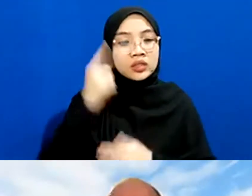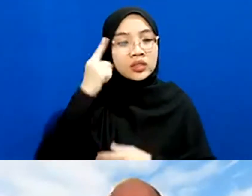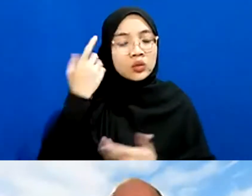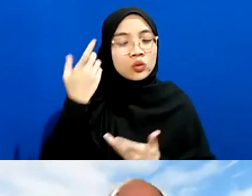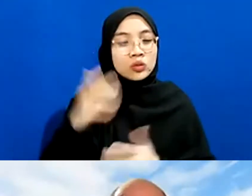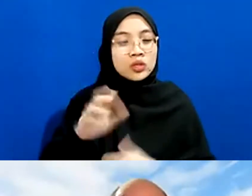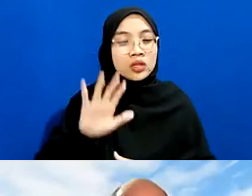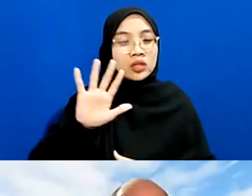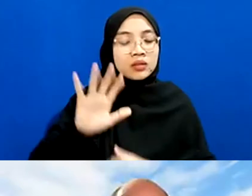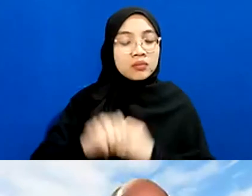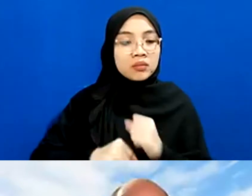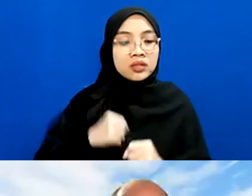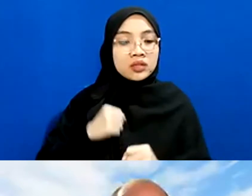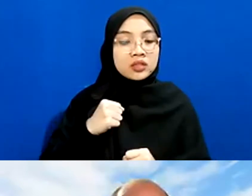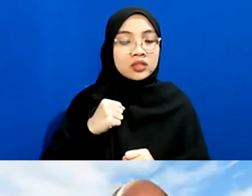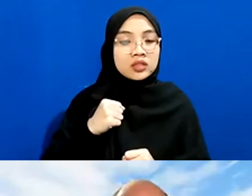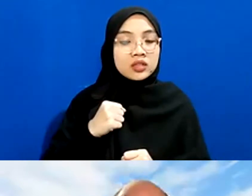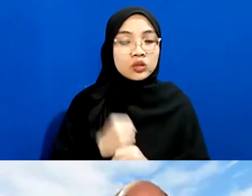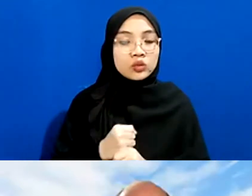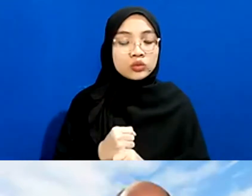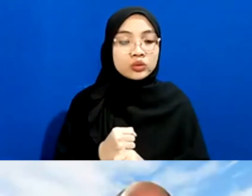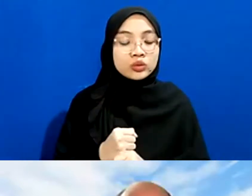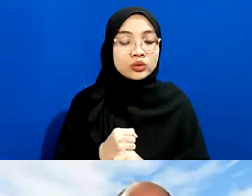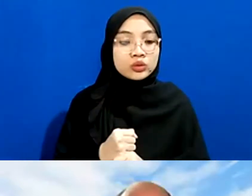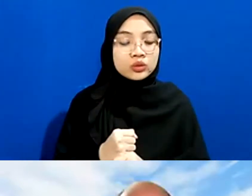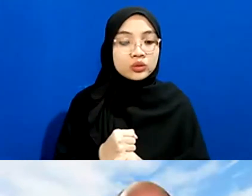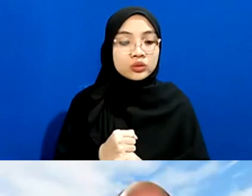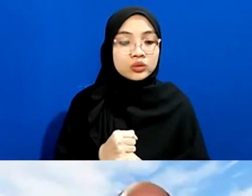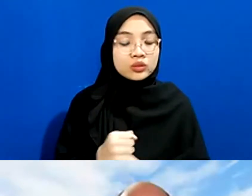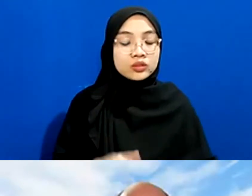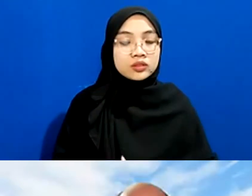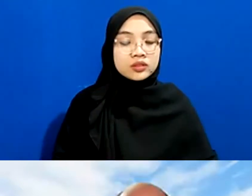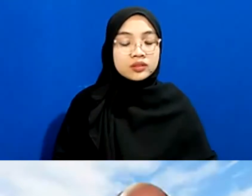when I was vice dean of